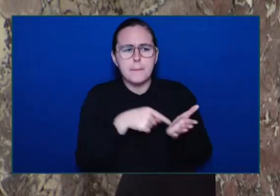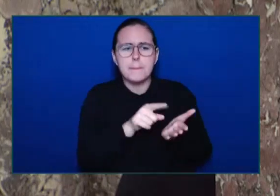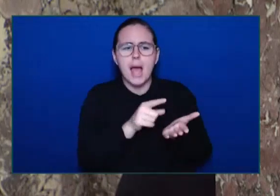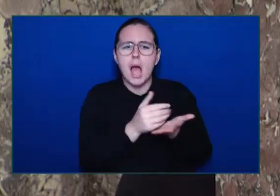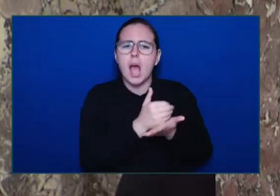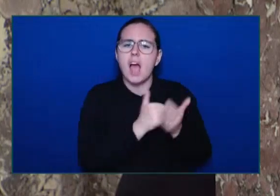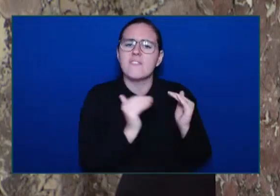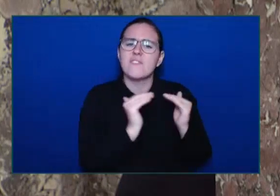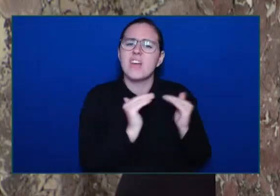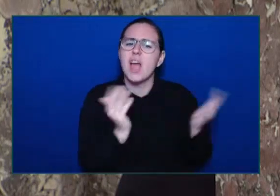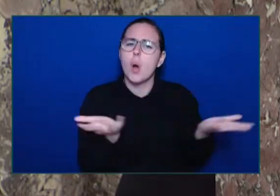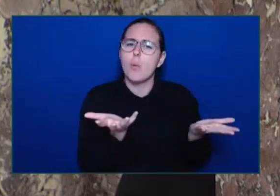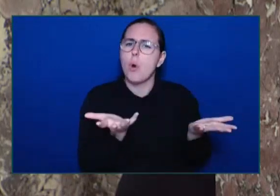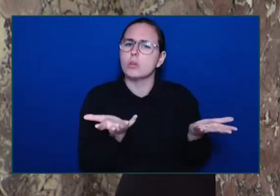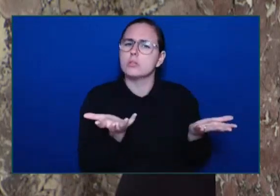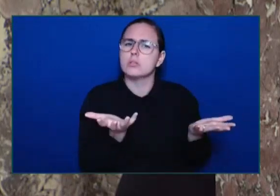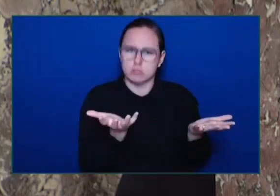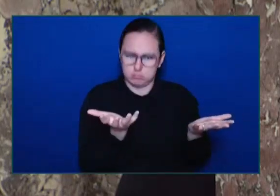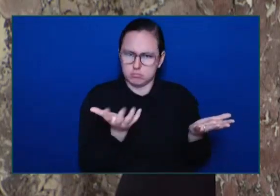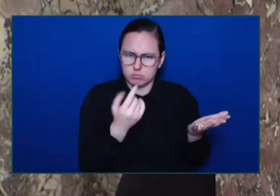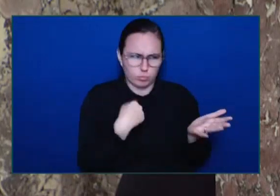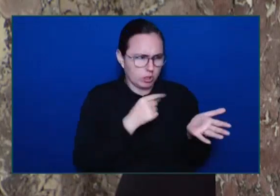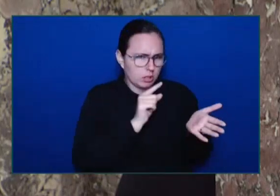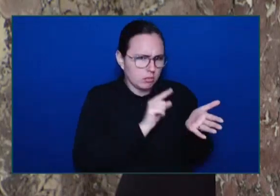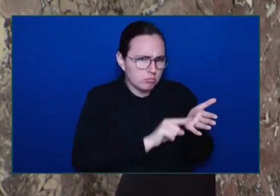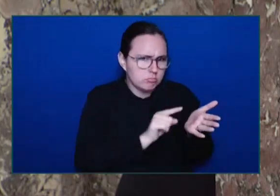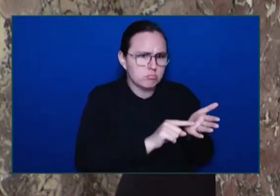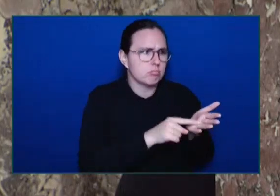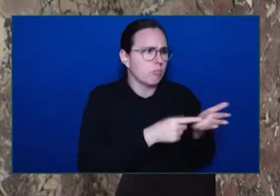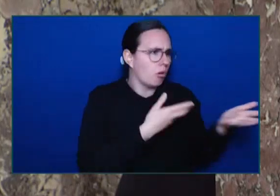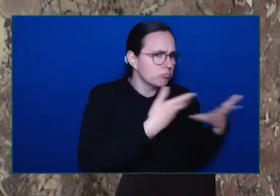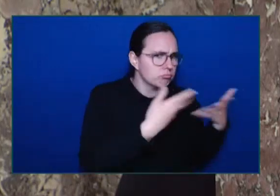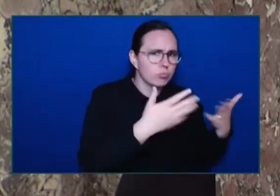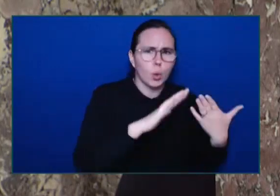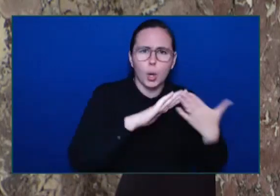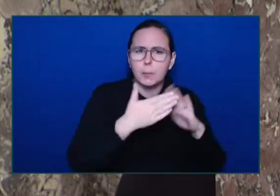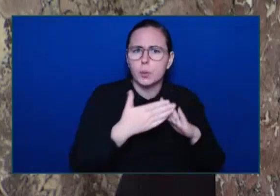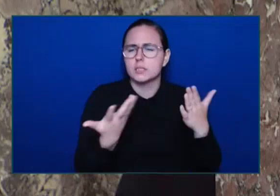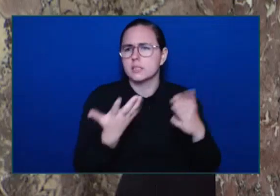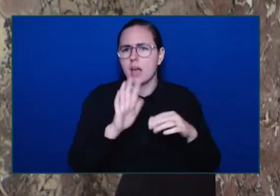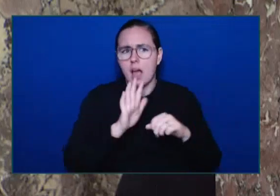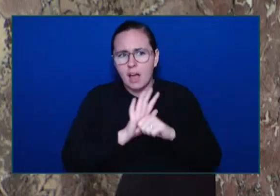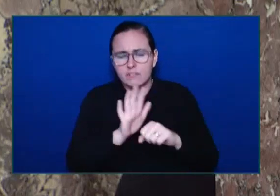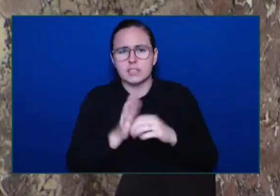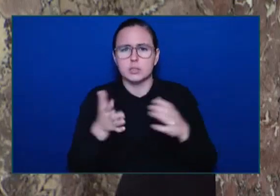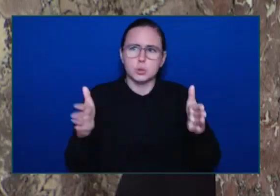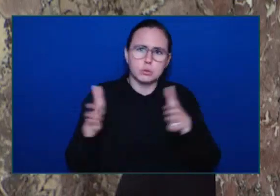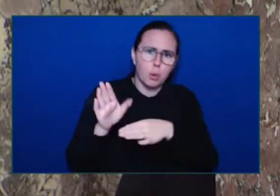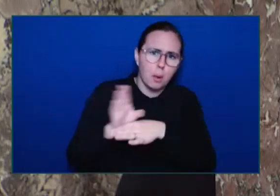with businesses, especially small businesses, came back and recommended that the minimum wage should